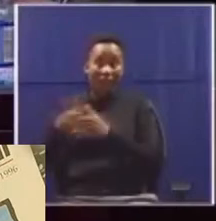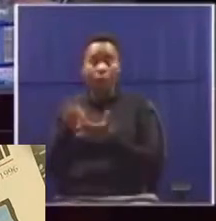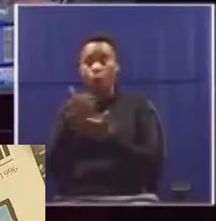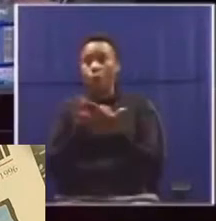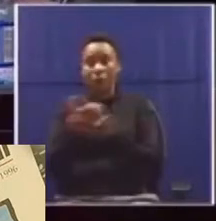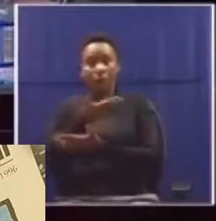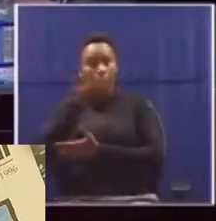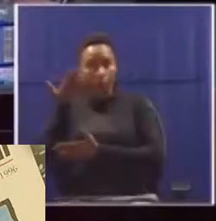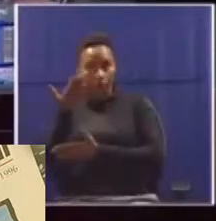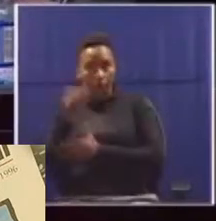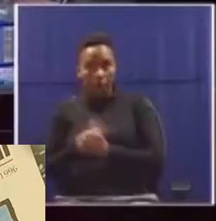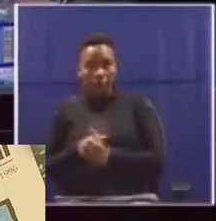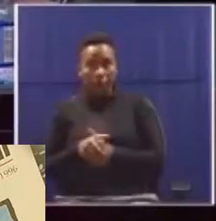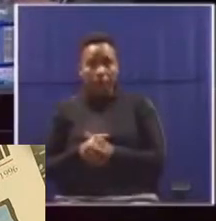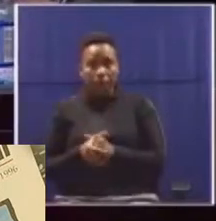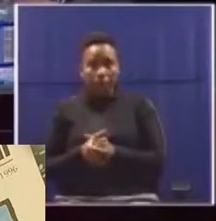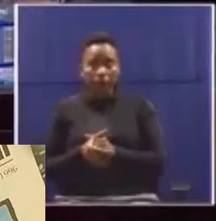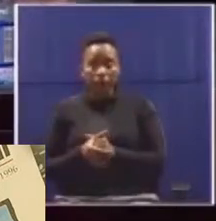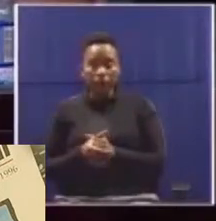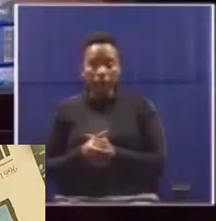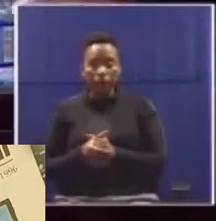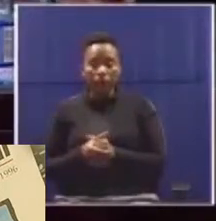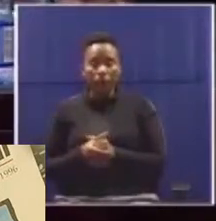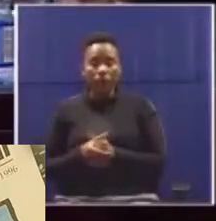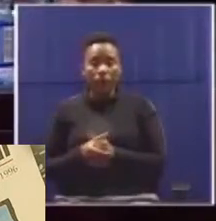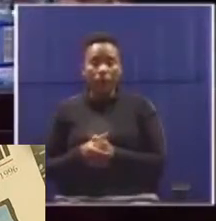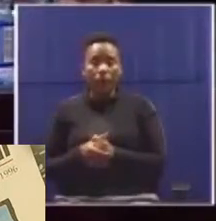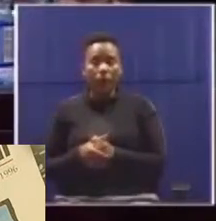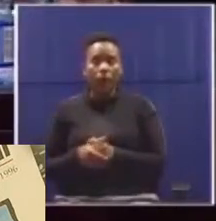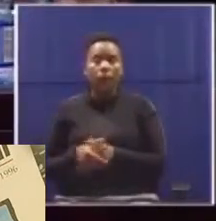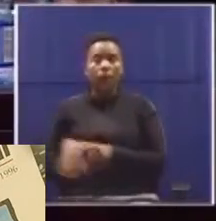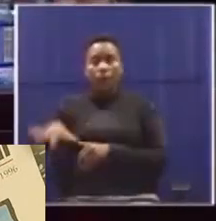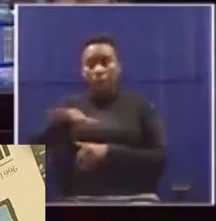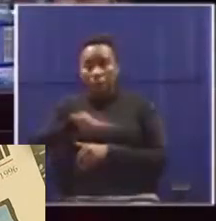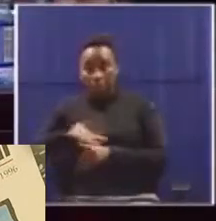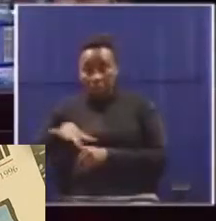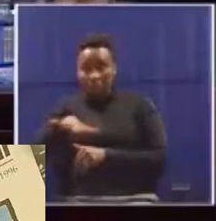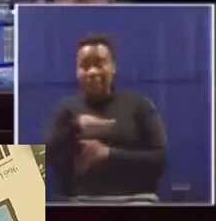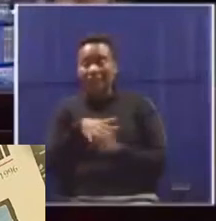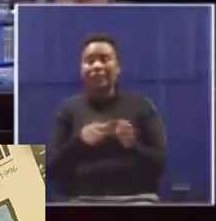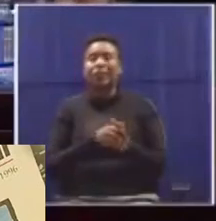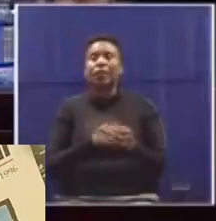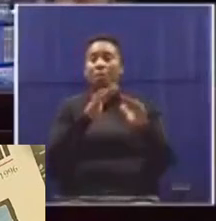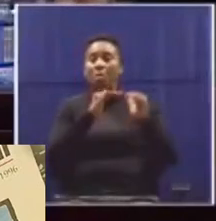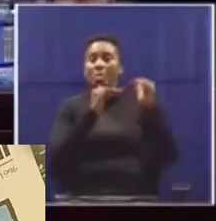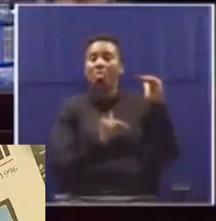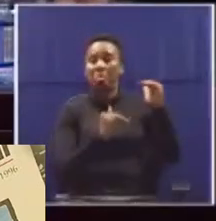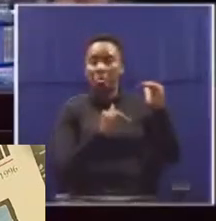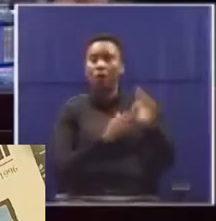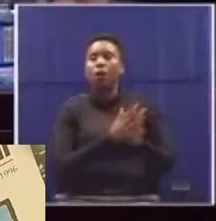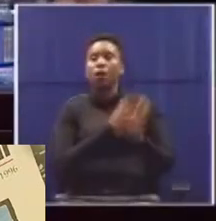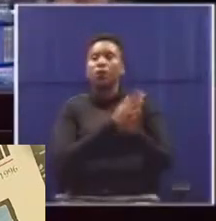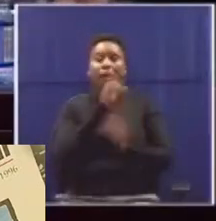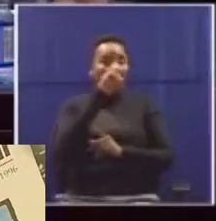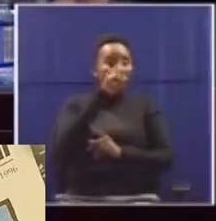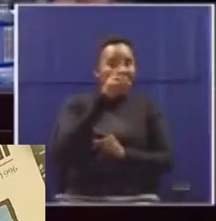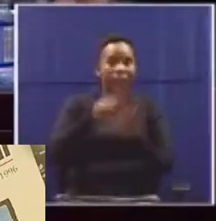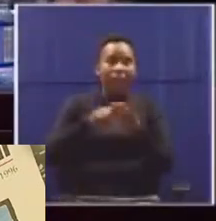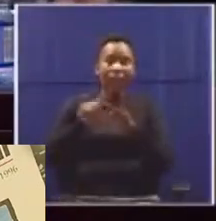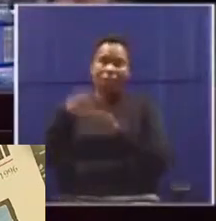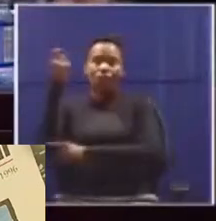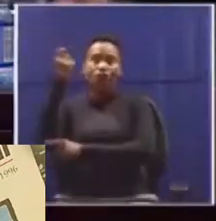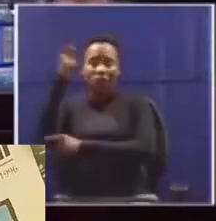stock a spatial inequalities between urban and rural areas it is for this reason